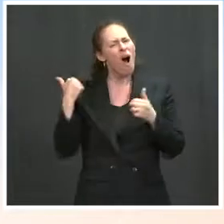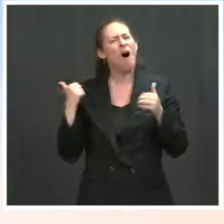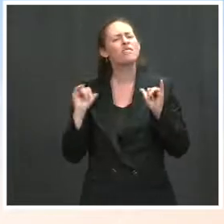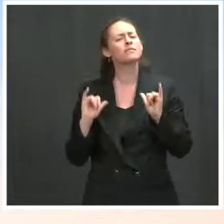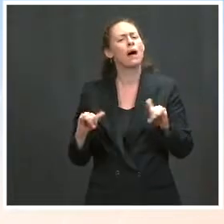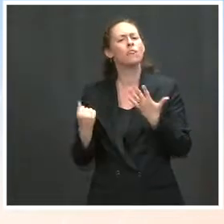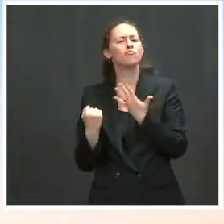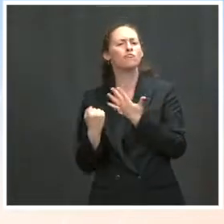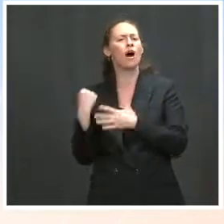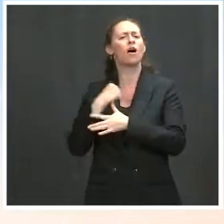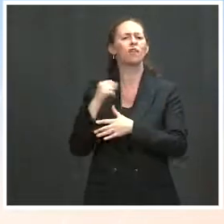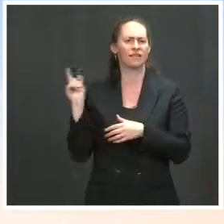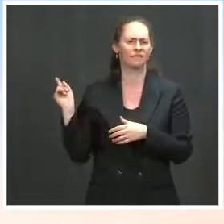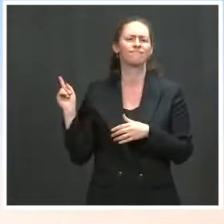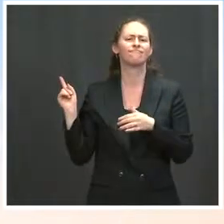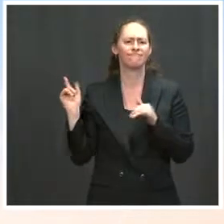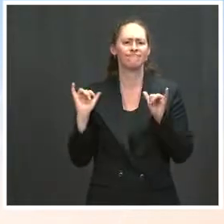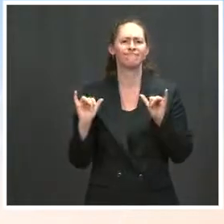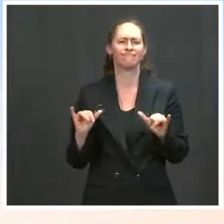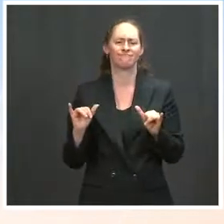joint speech in